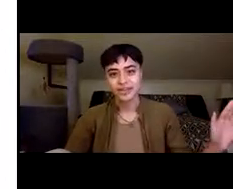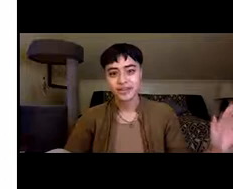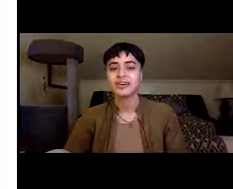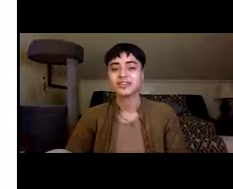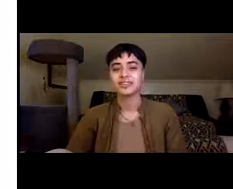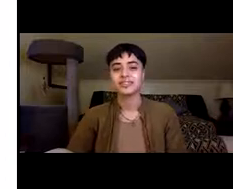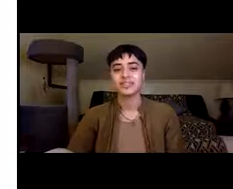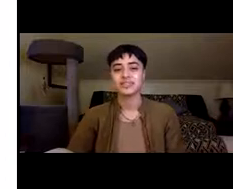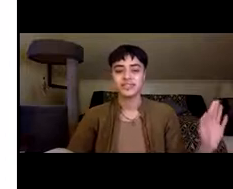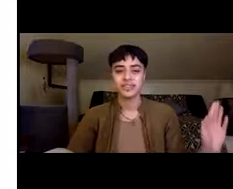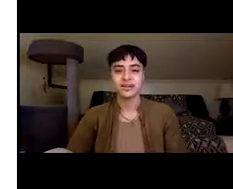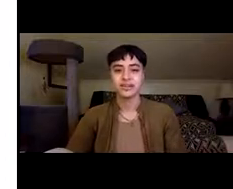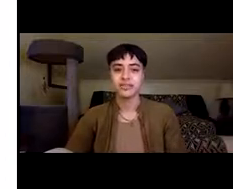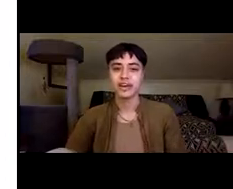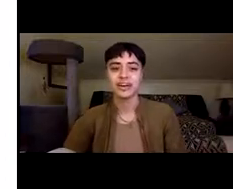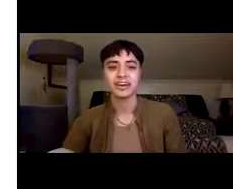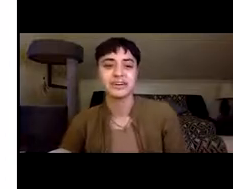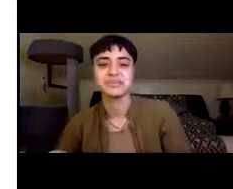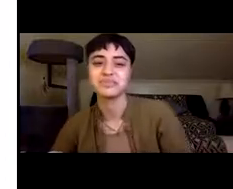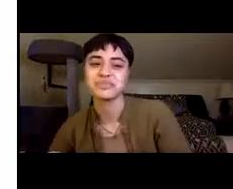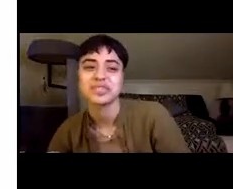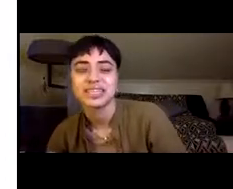ago now. It's crazy to think about that.